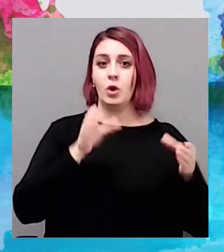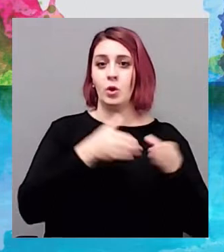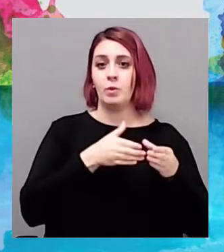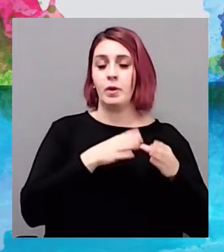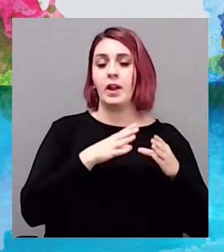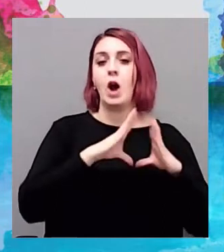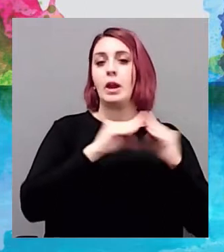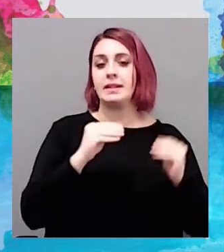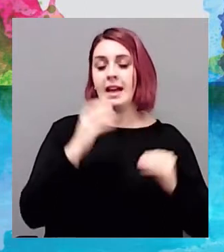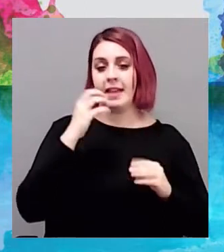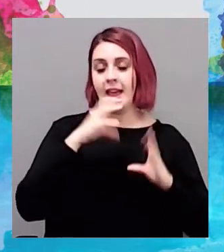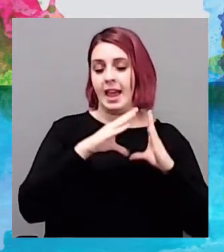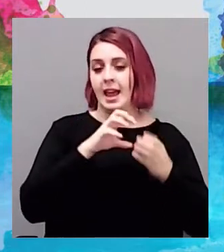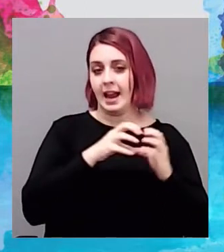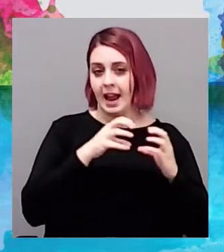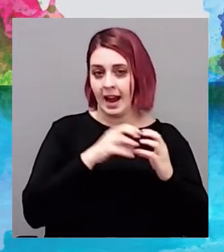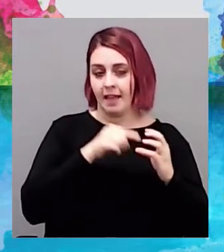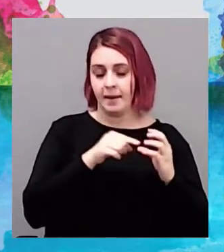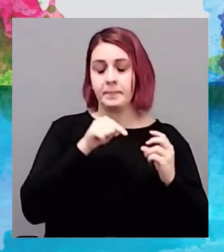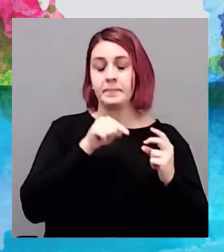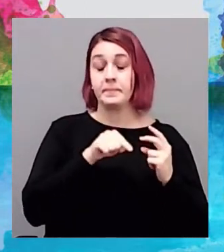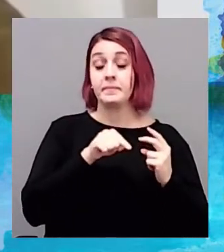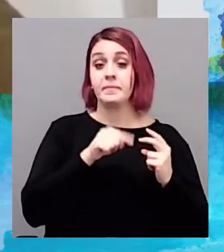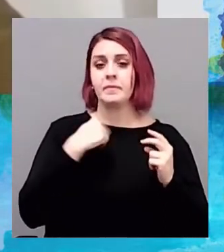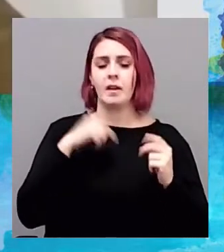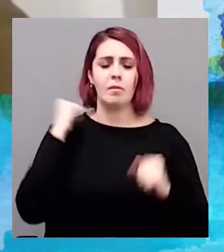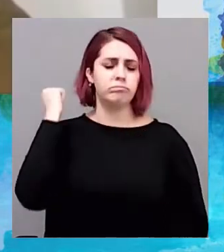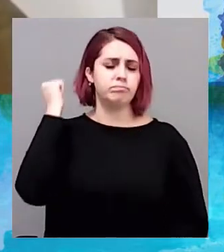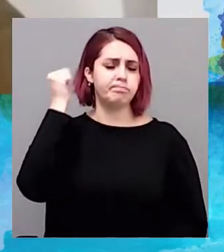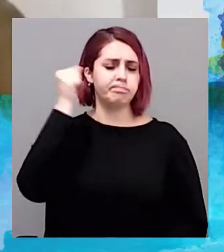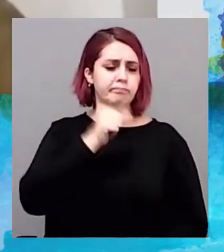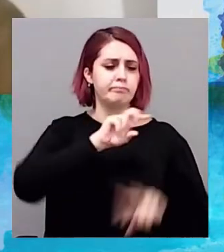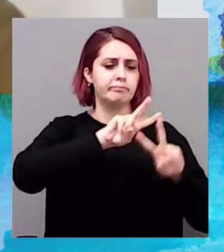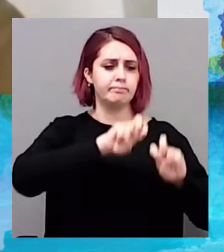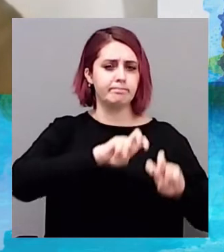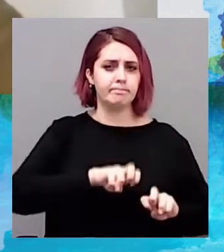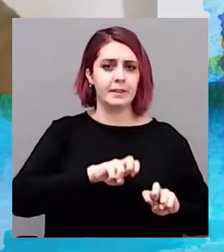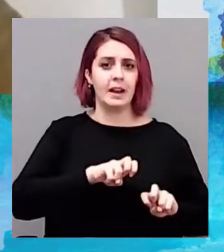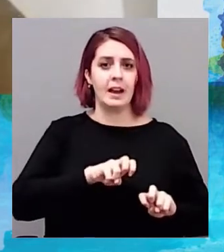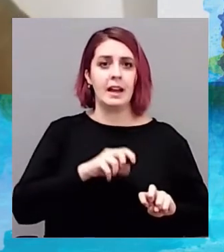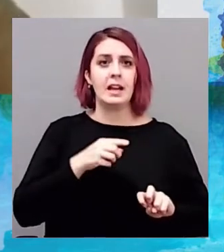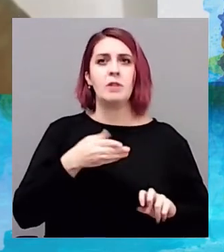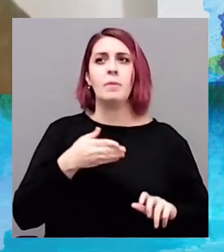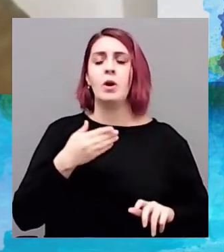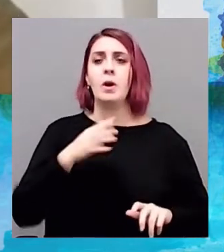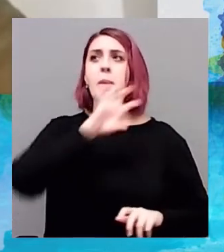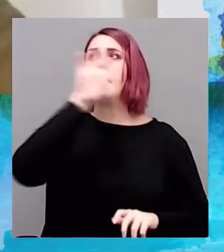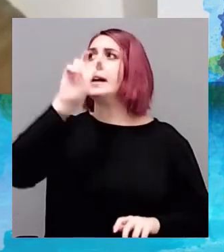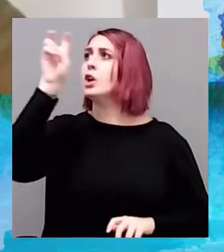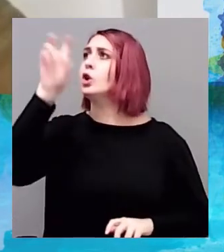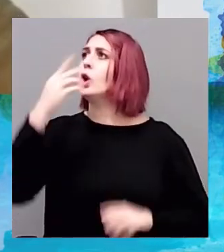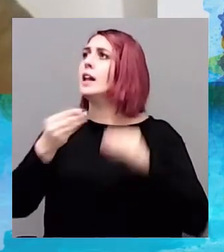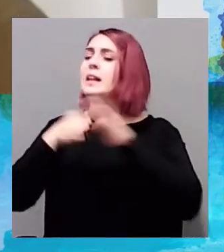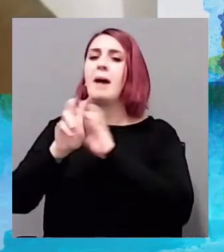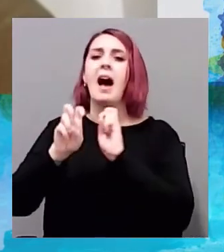I work at the University of Granada, and we have been working for many years researching what other countries